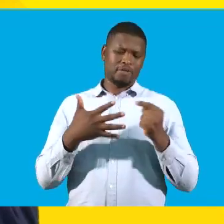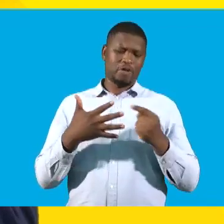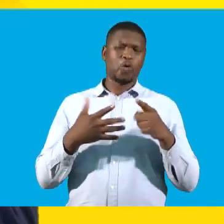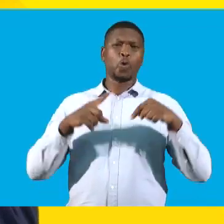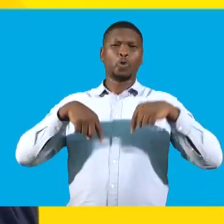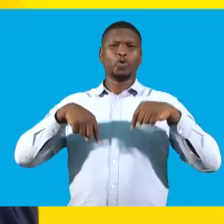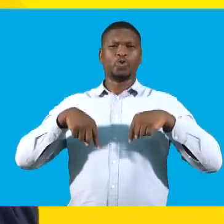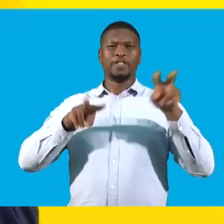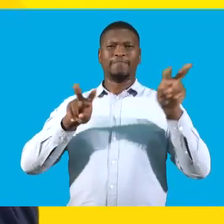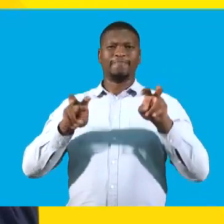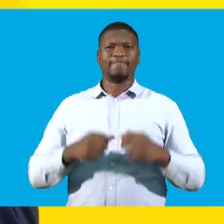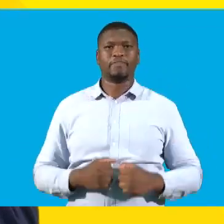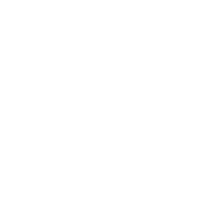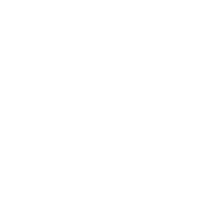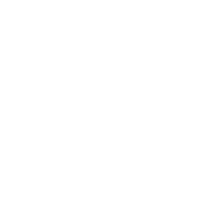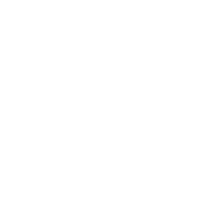aspects of today's lesson.